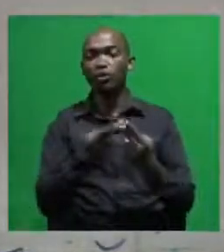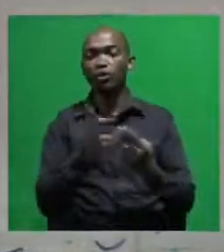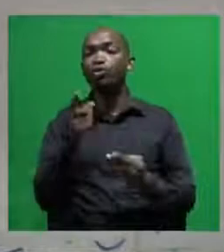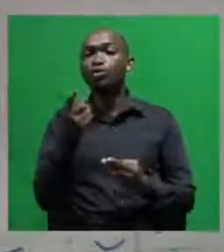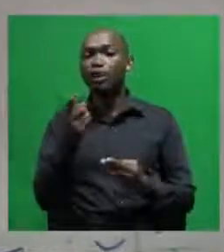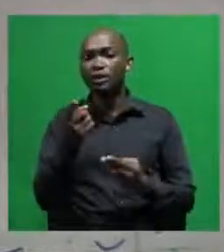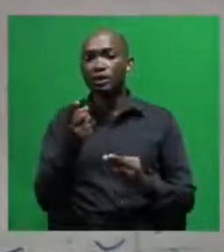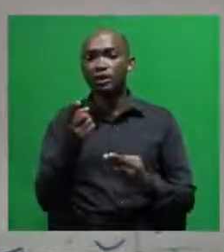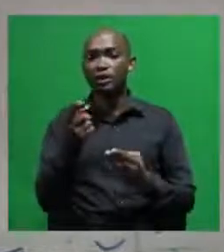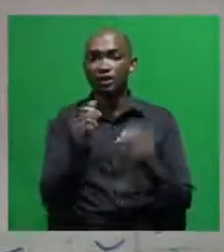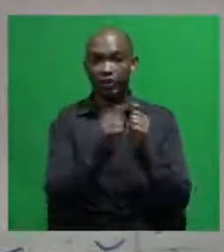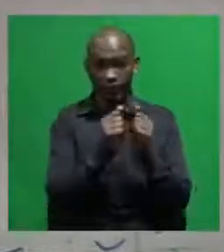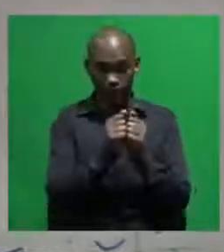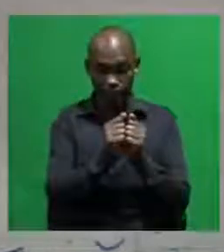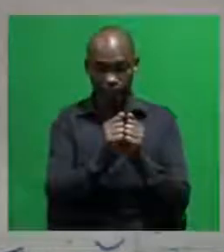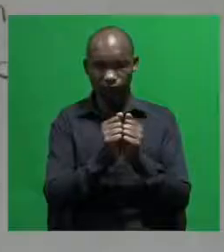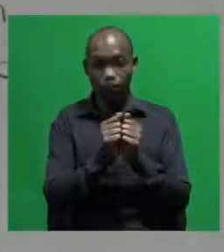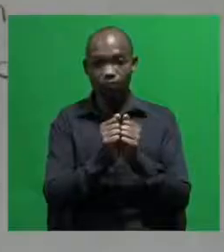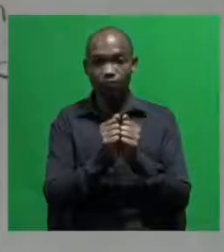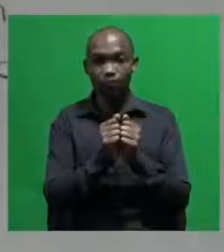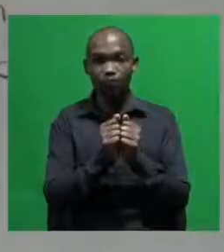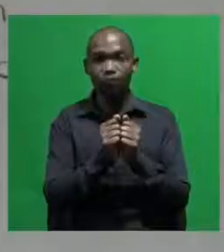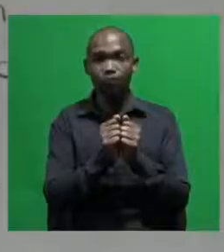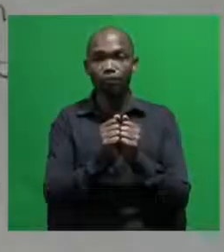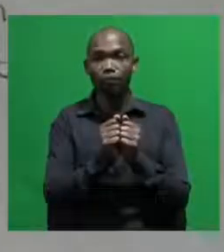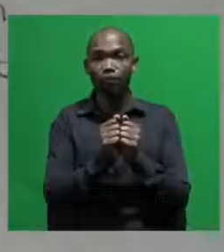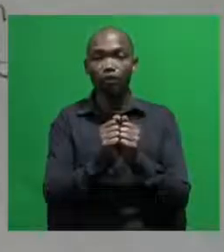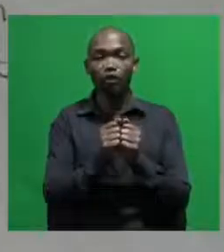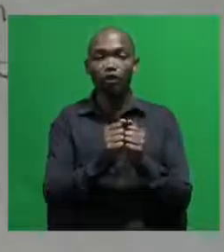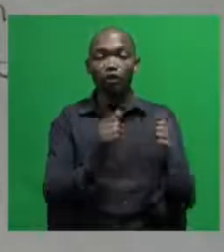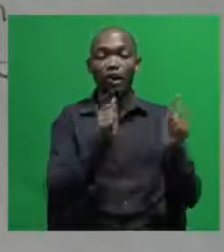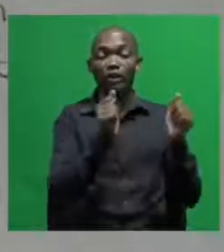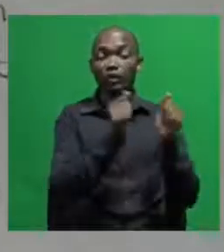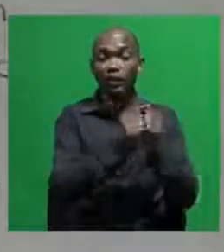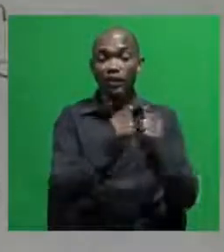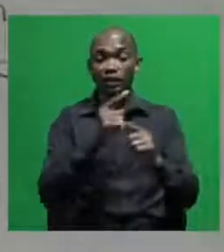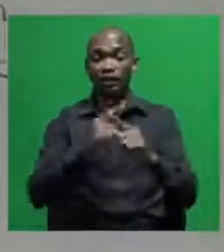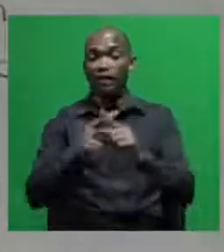what? 5 times 2 is equal to 10.